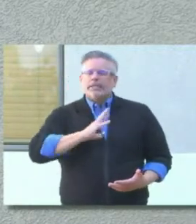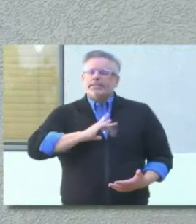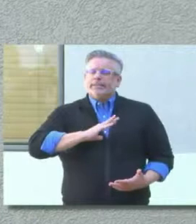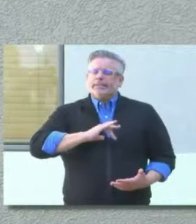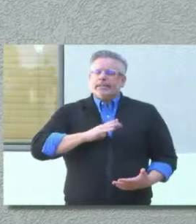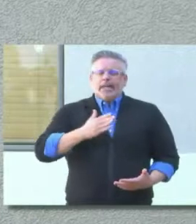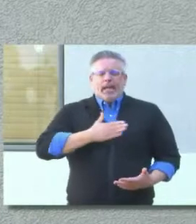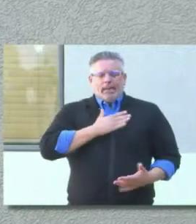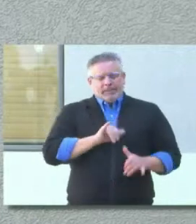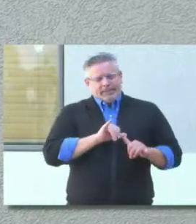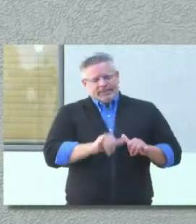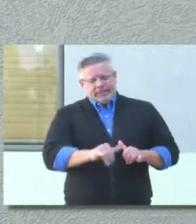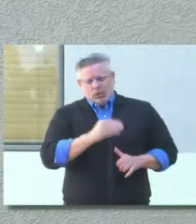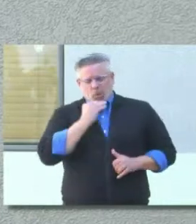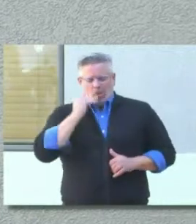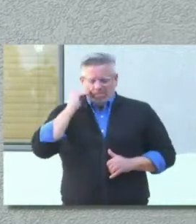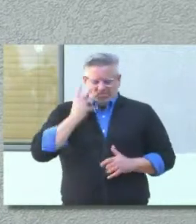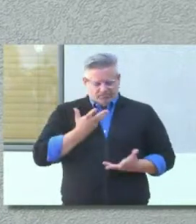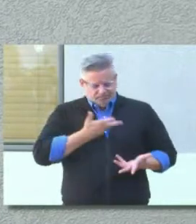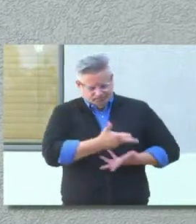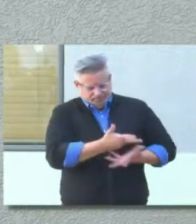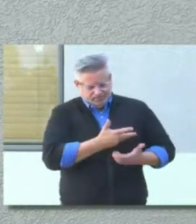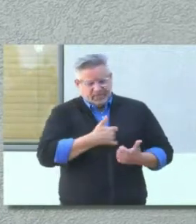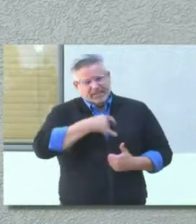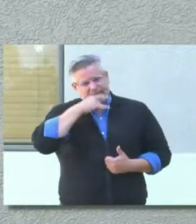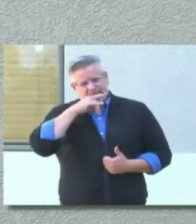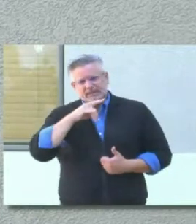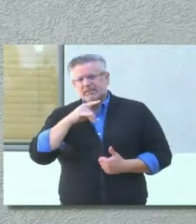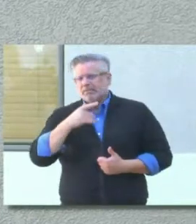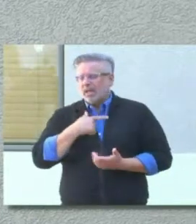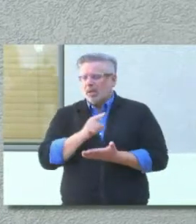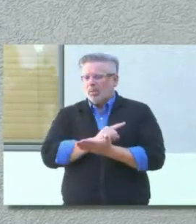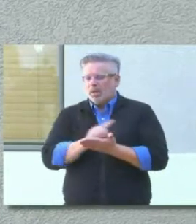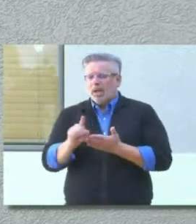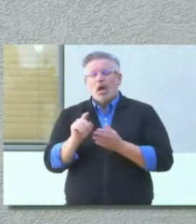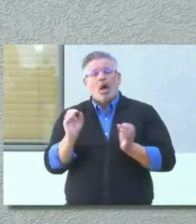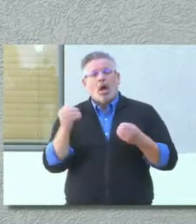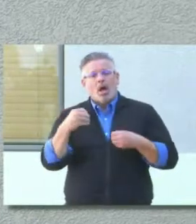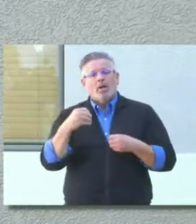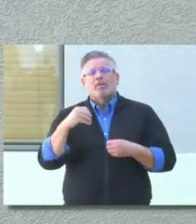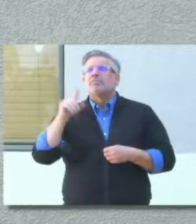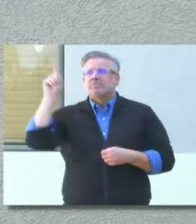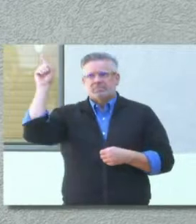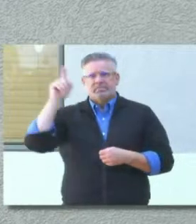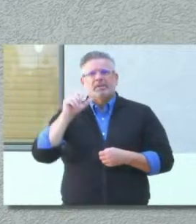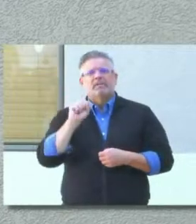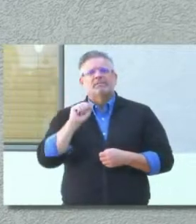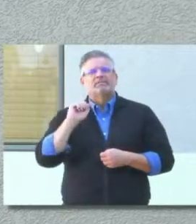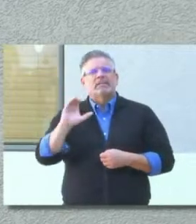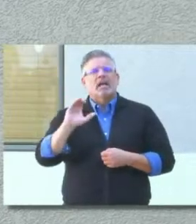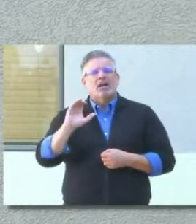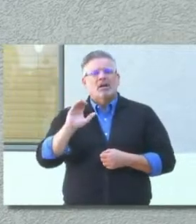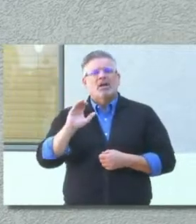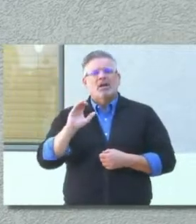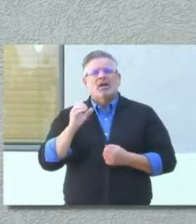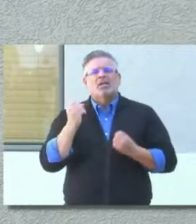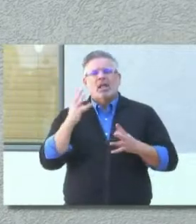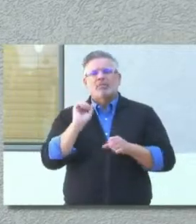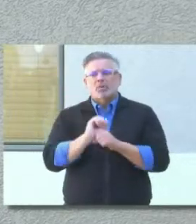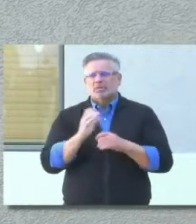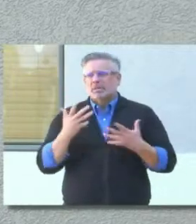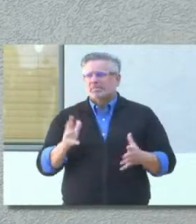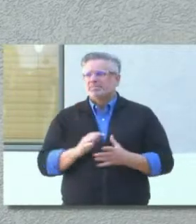advice, decided to stay at home, and then spent my week in the office at the Capitol and got a lot of good work